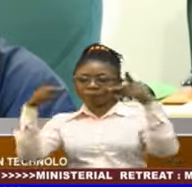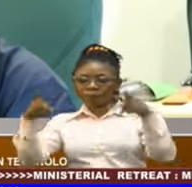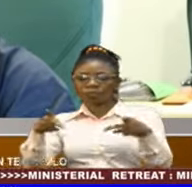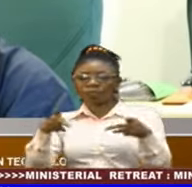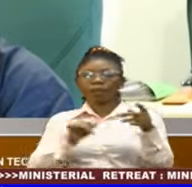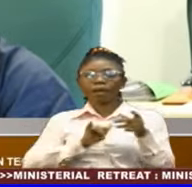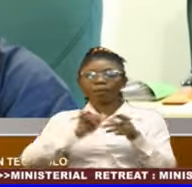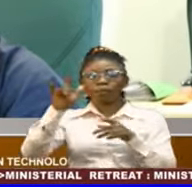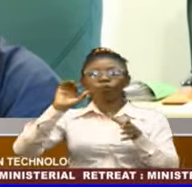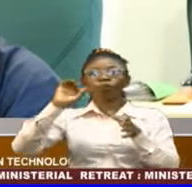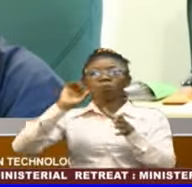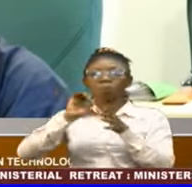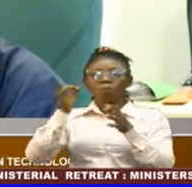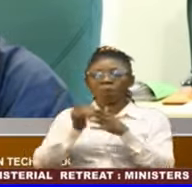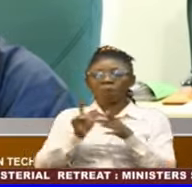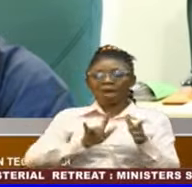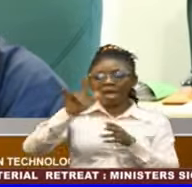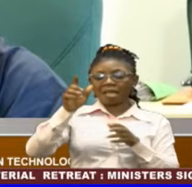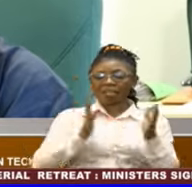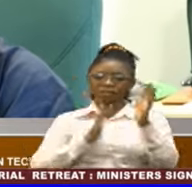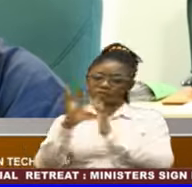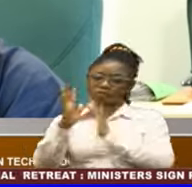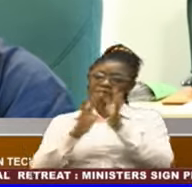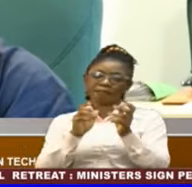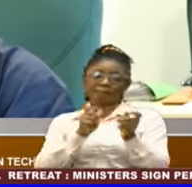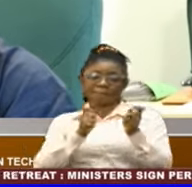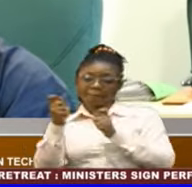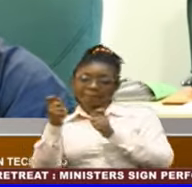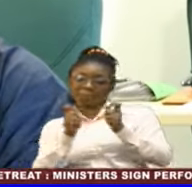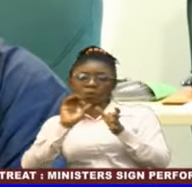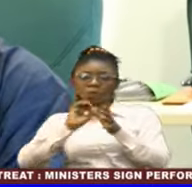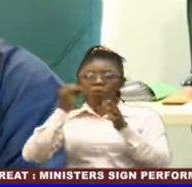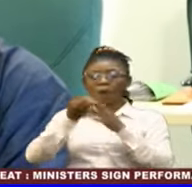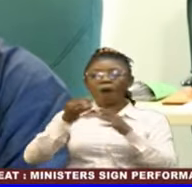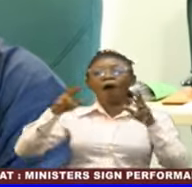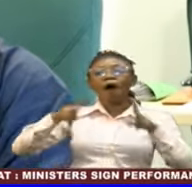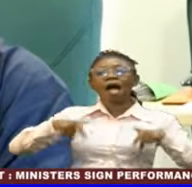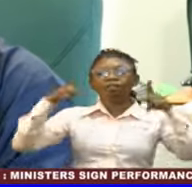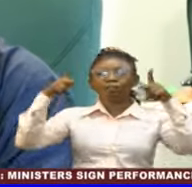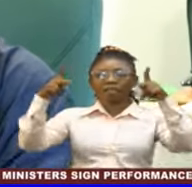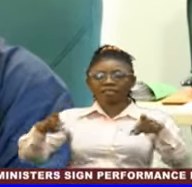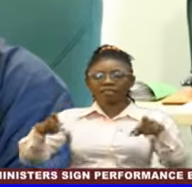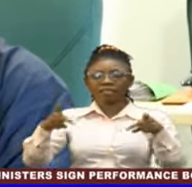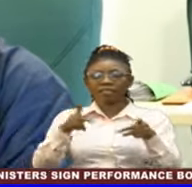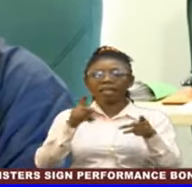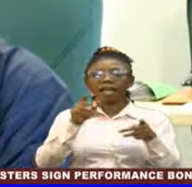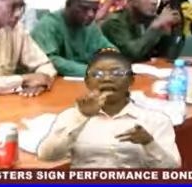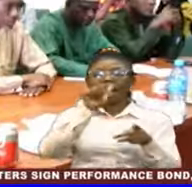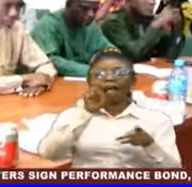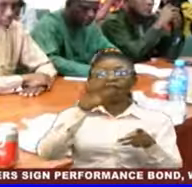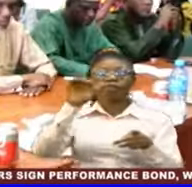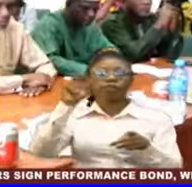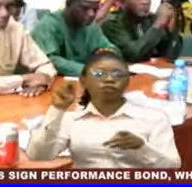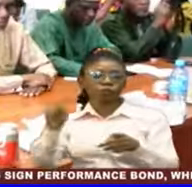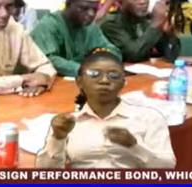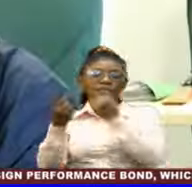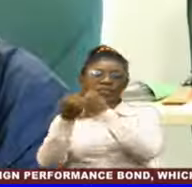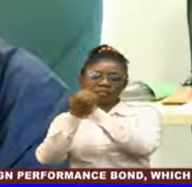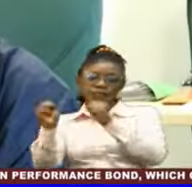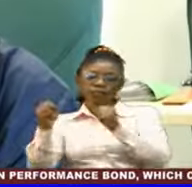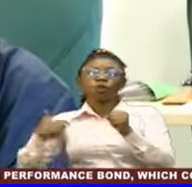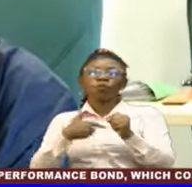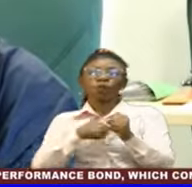infrastructure, optimizing air traffic management, or advancing aviation safety protocol, we are committed